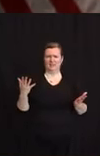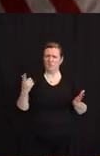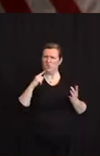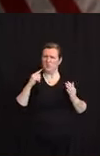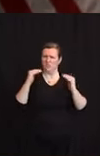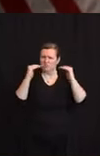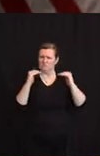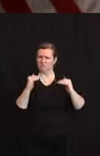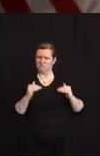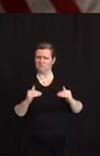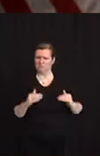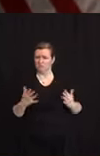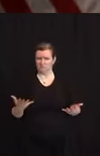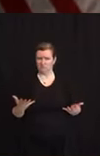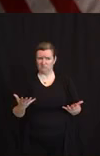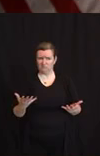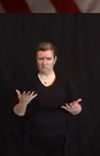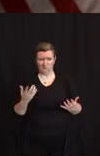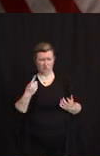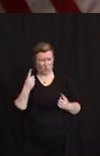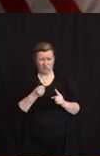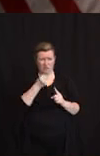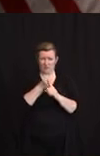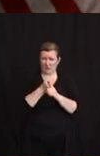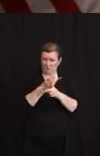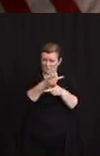any borrowing plans?